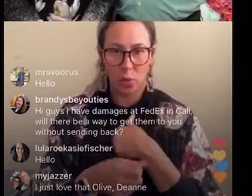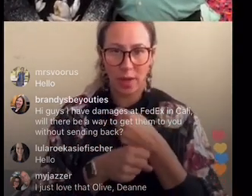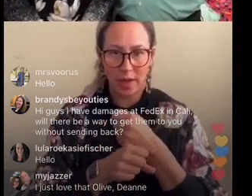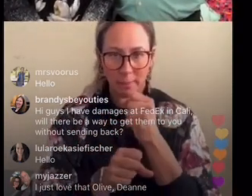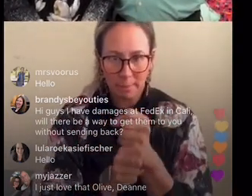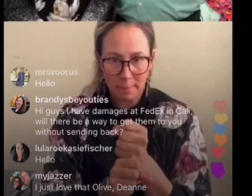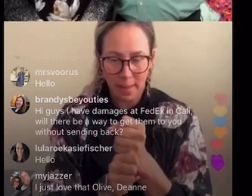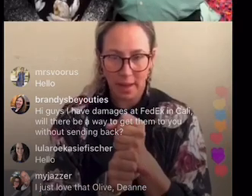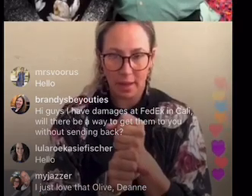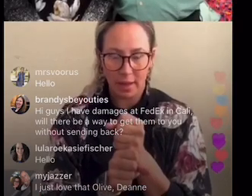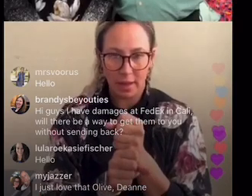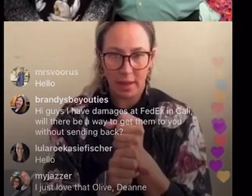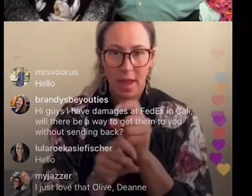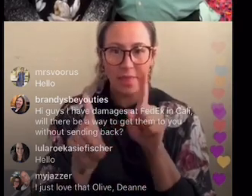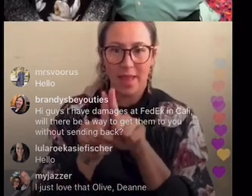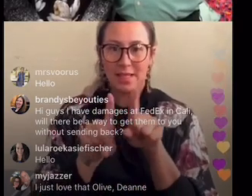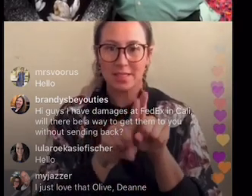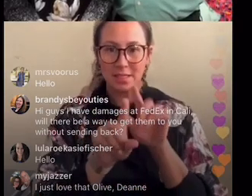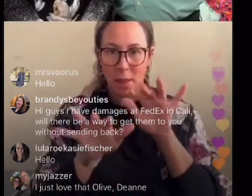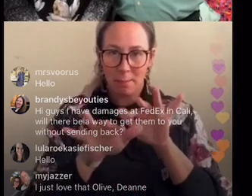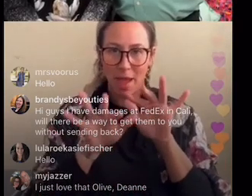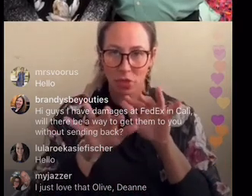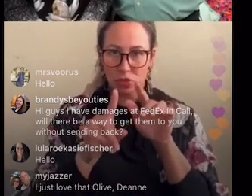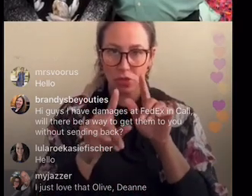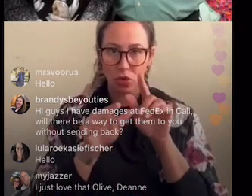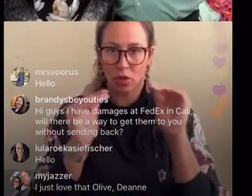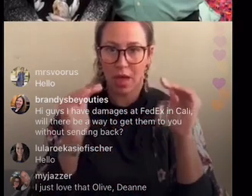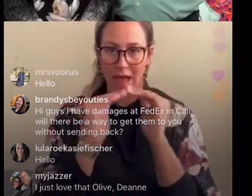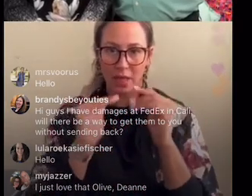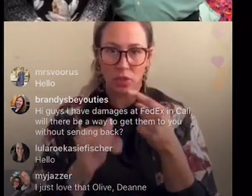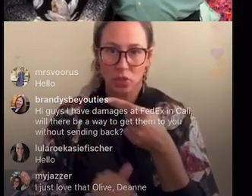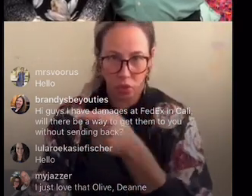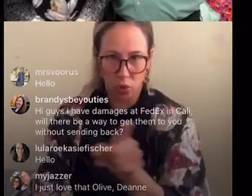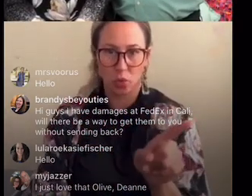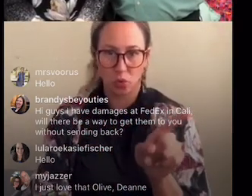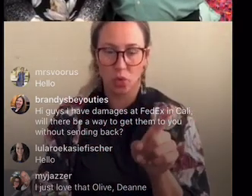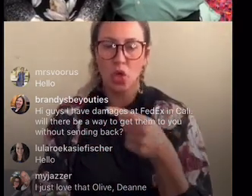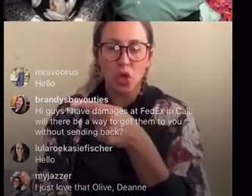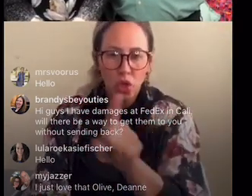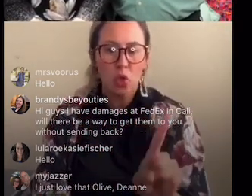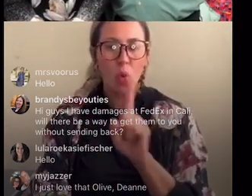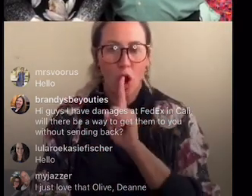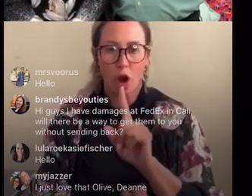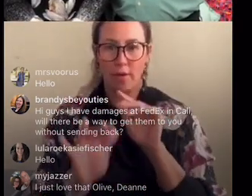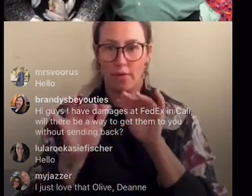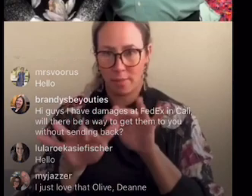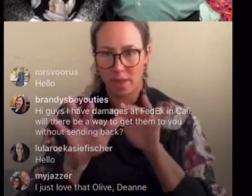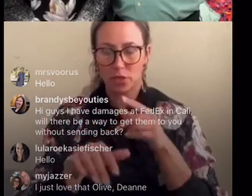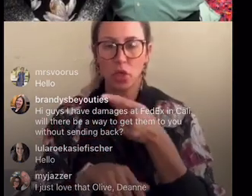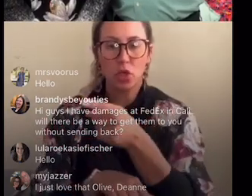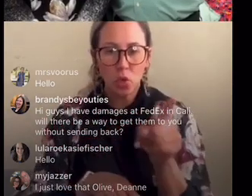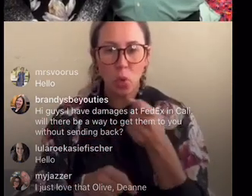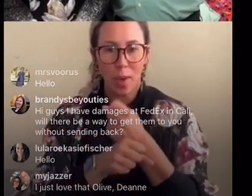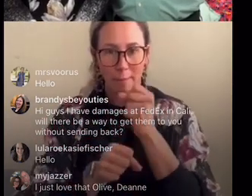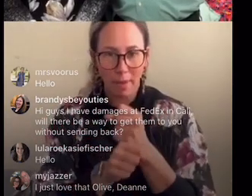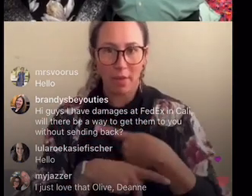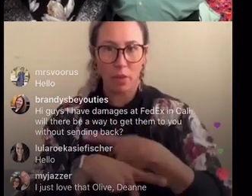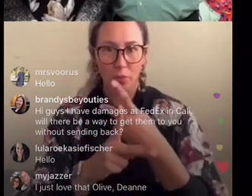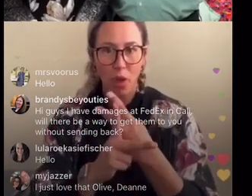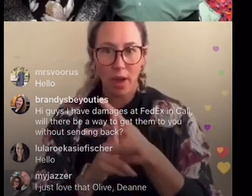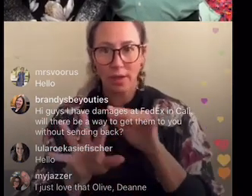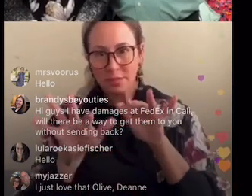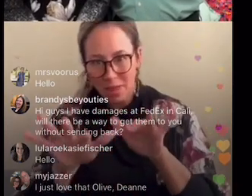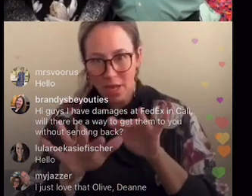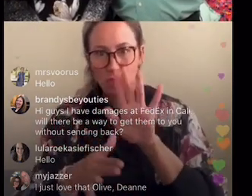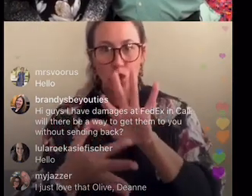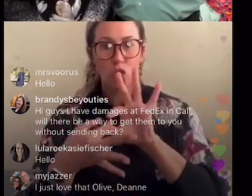as magic as you. You are the magic. You are what makes the product magic. Your relationship